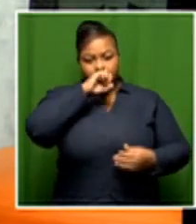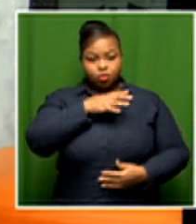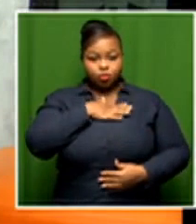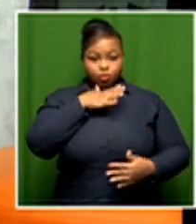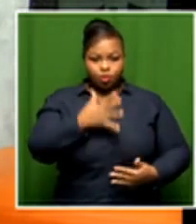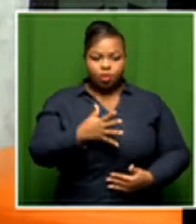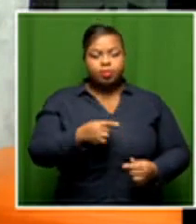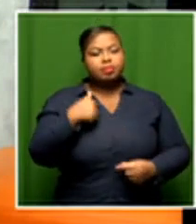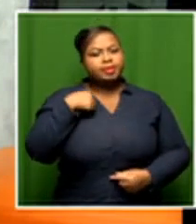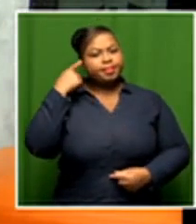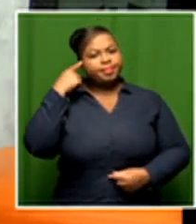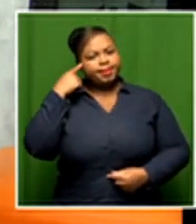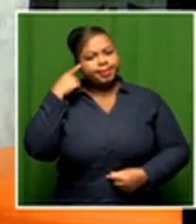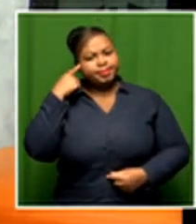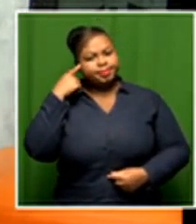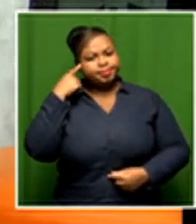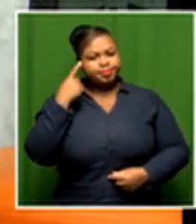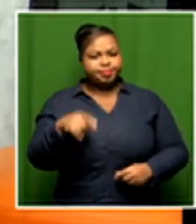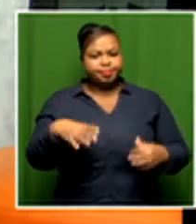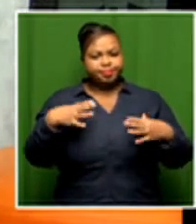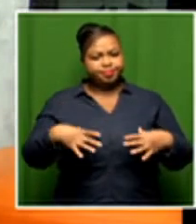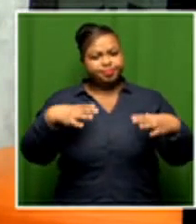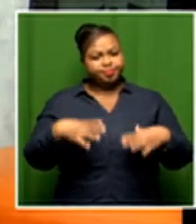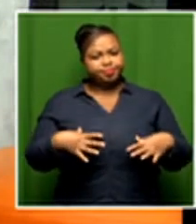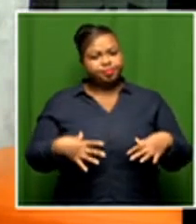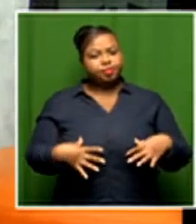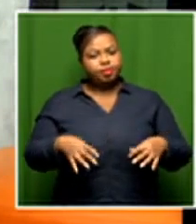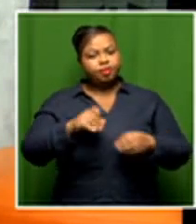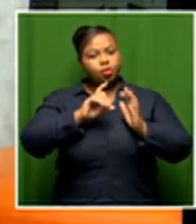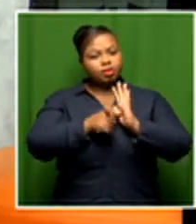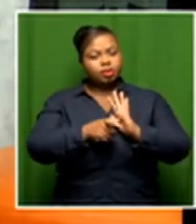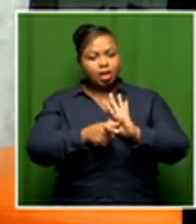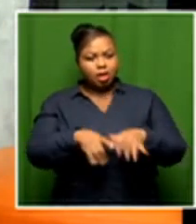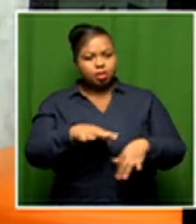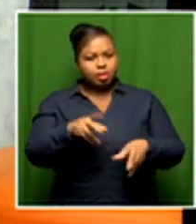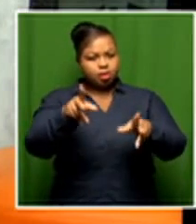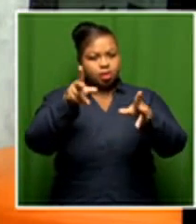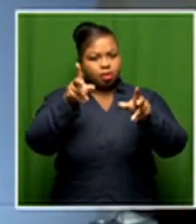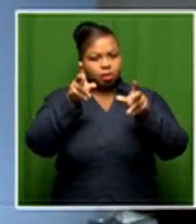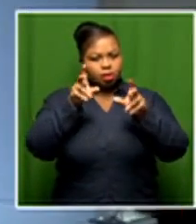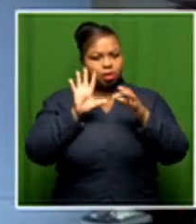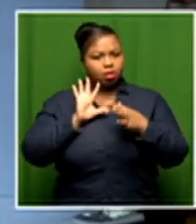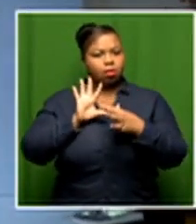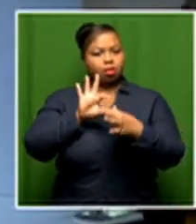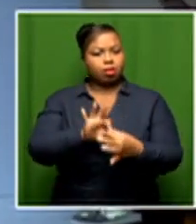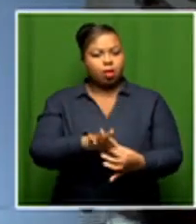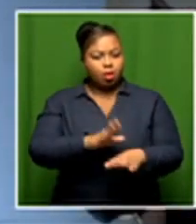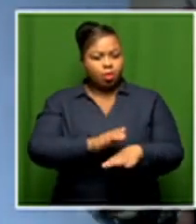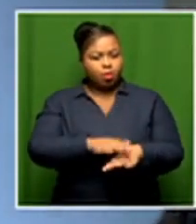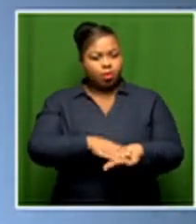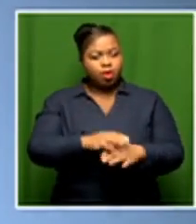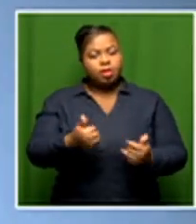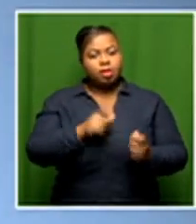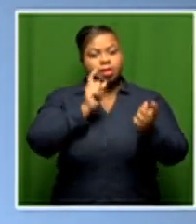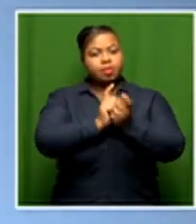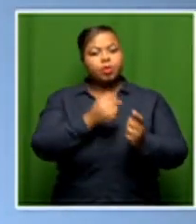I think that really, the fashion started gravitating into my space, surely. And then, meeting the